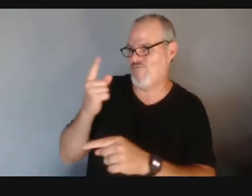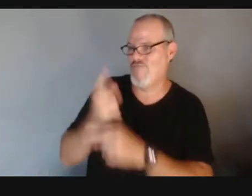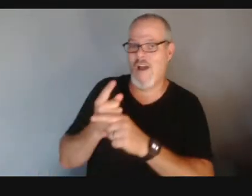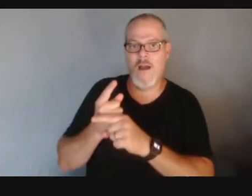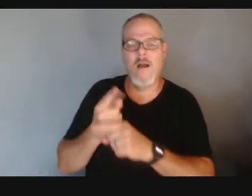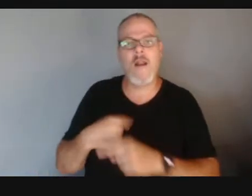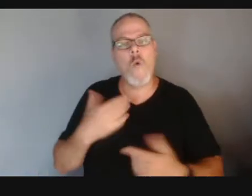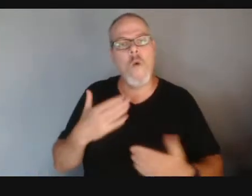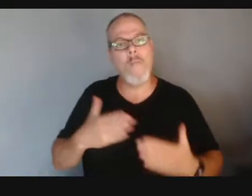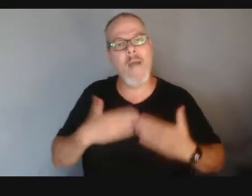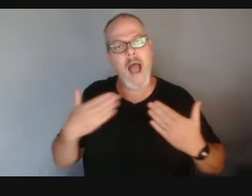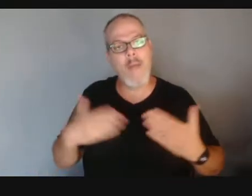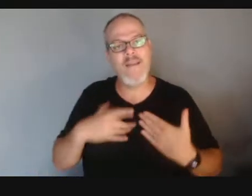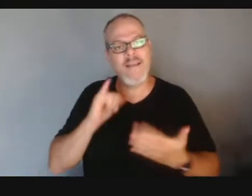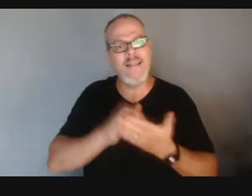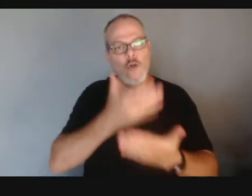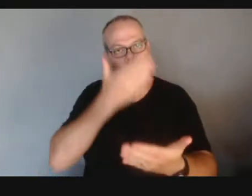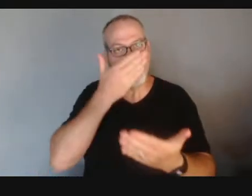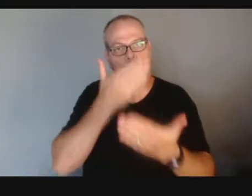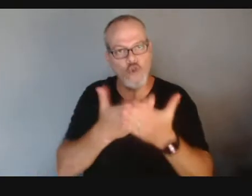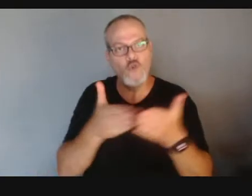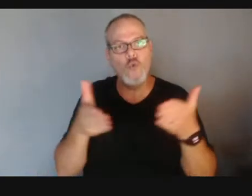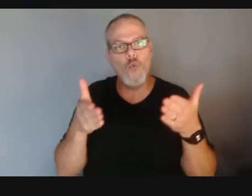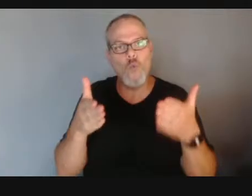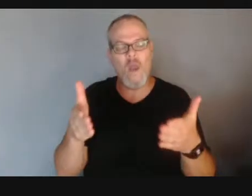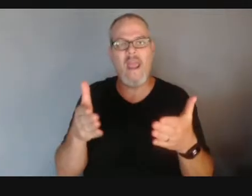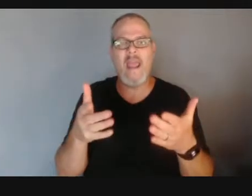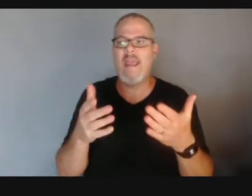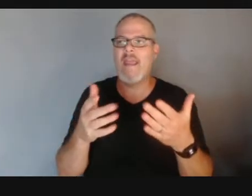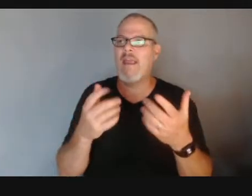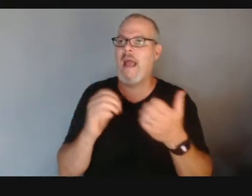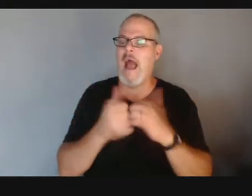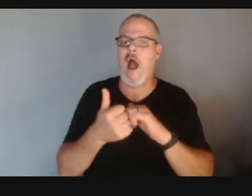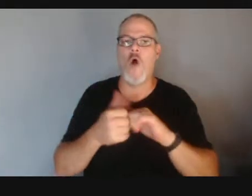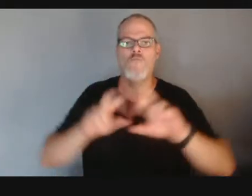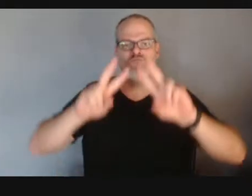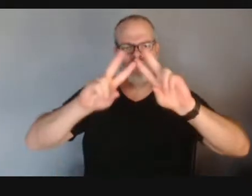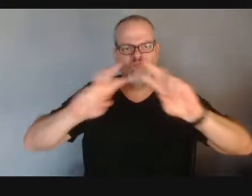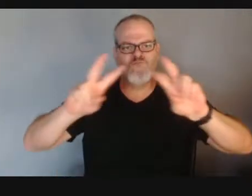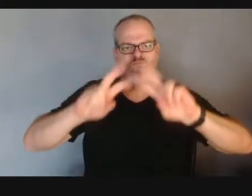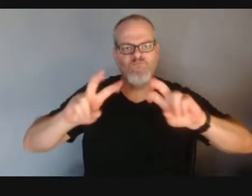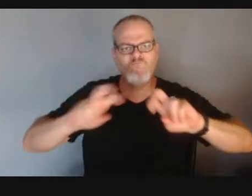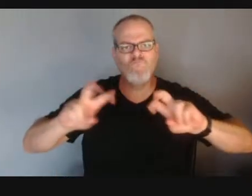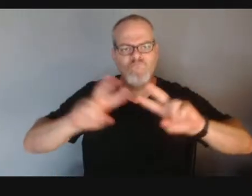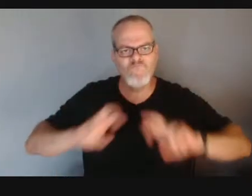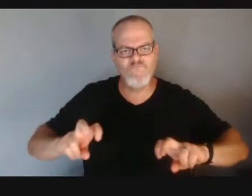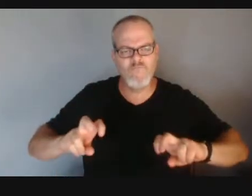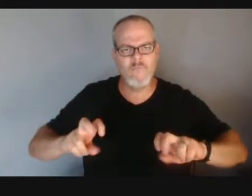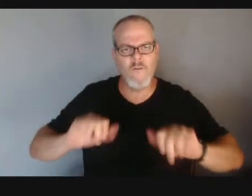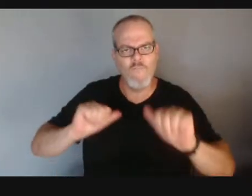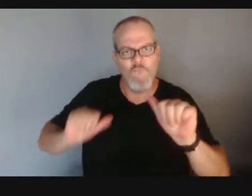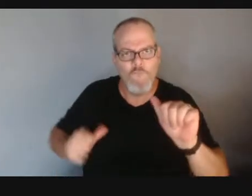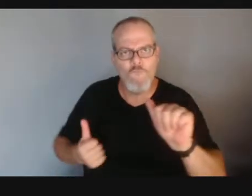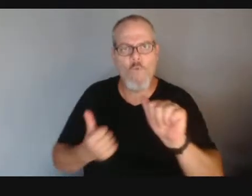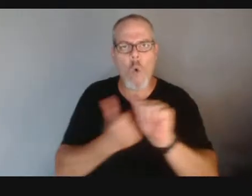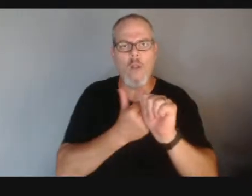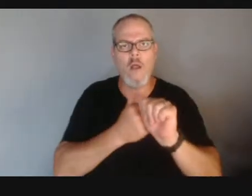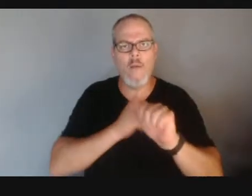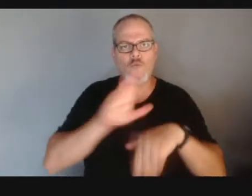glad that was a good way to I guess maybe some sort of a debrief or follow up to the entire